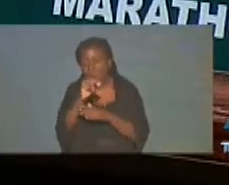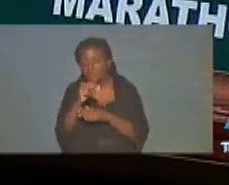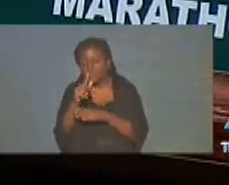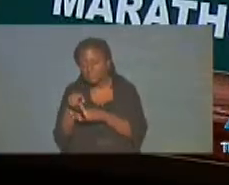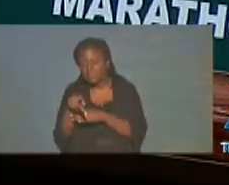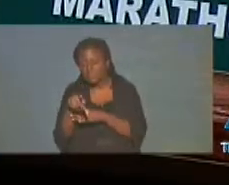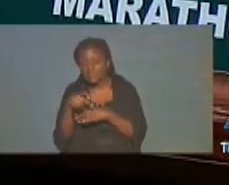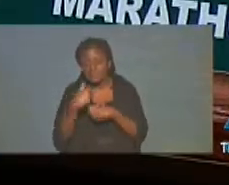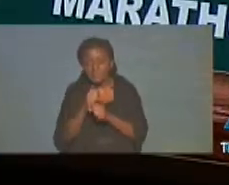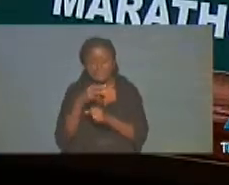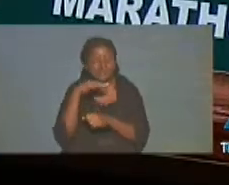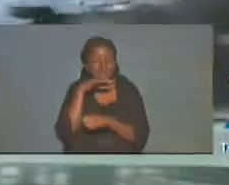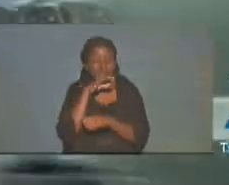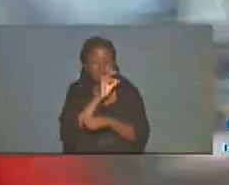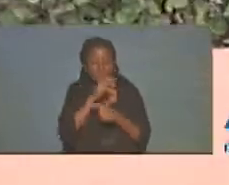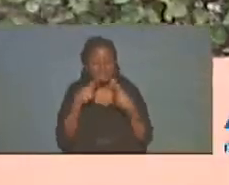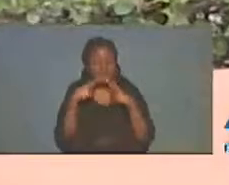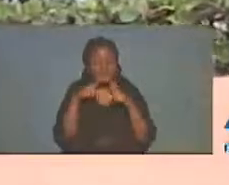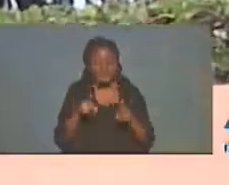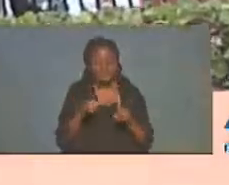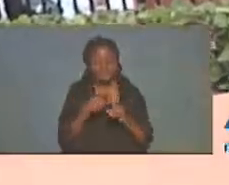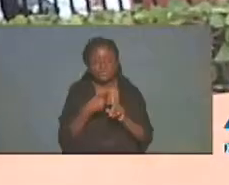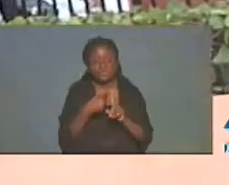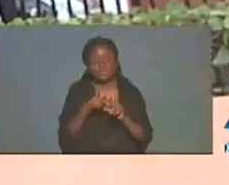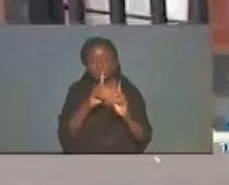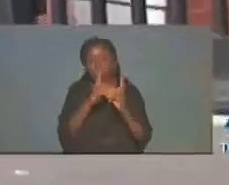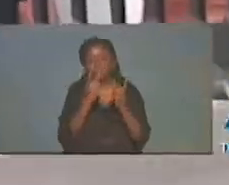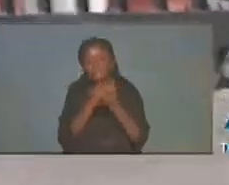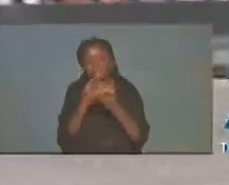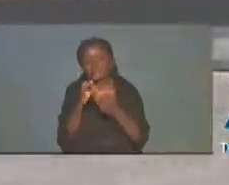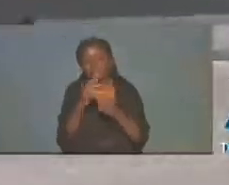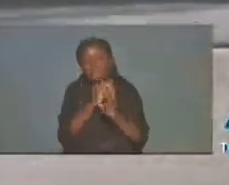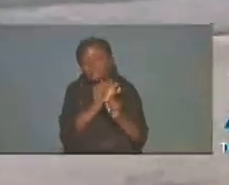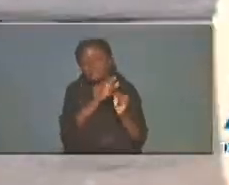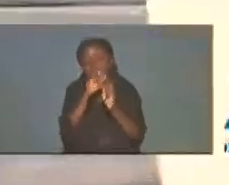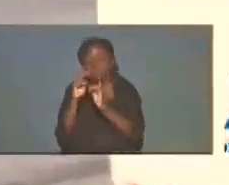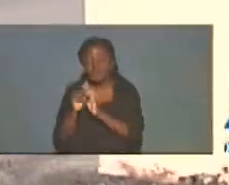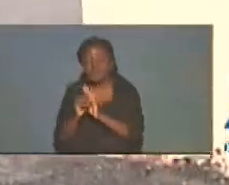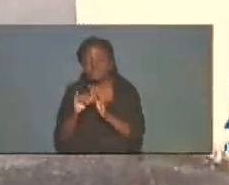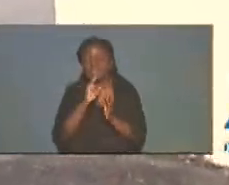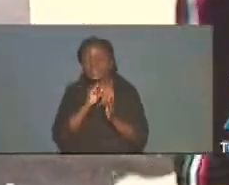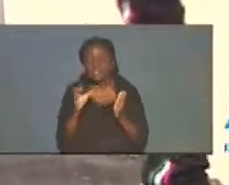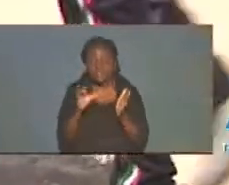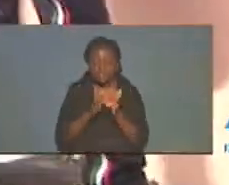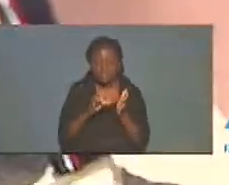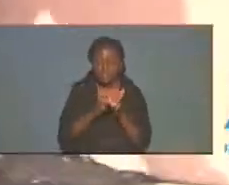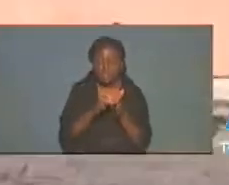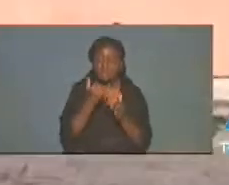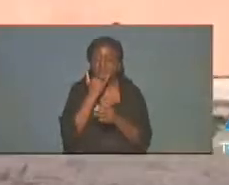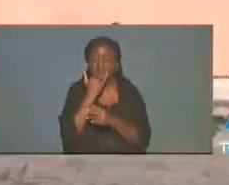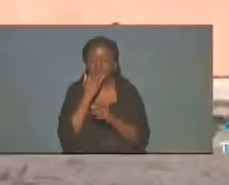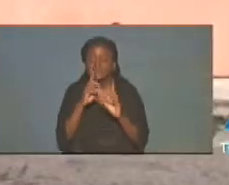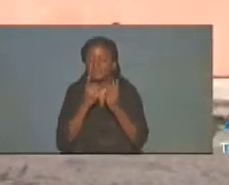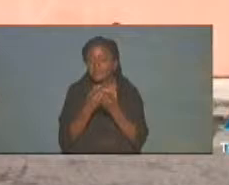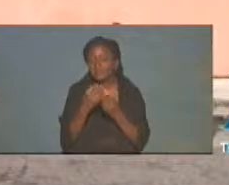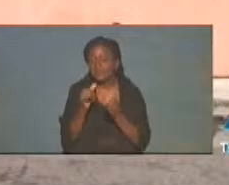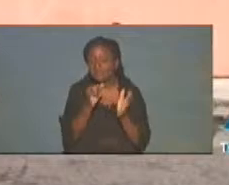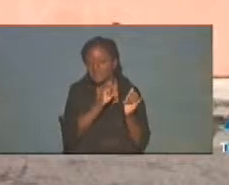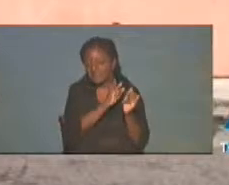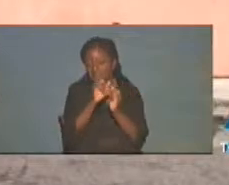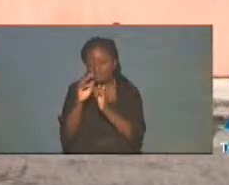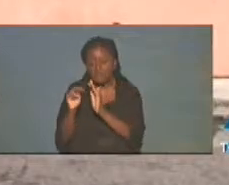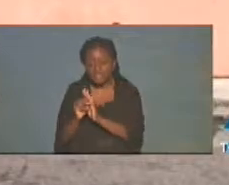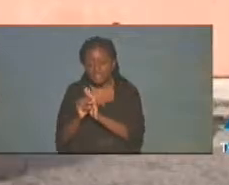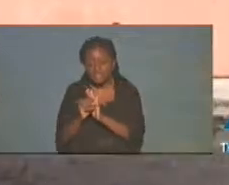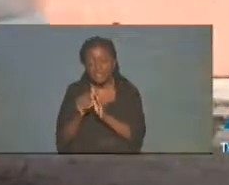false declarations to the Department of Immigration is a criminal offense. The Department of Immigration is prepared and will